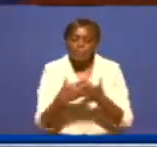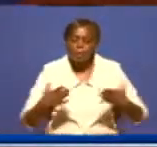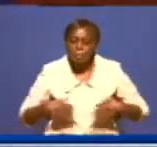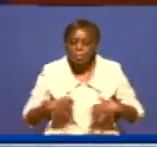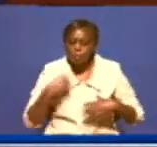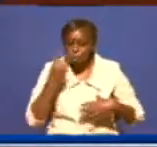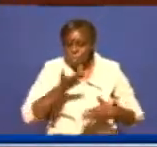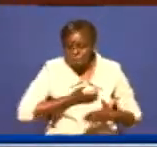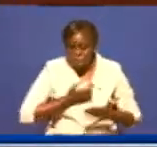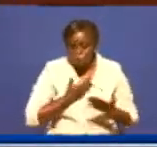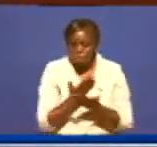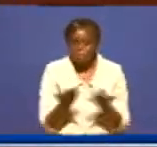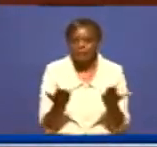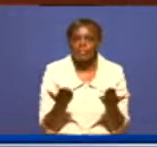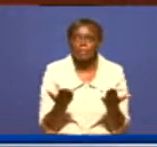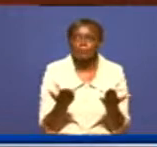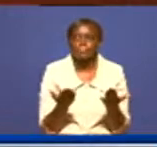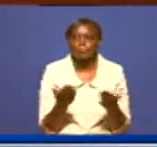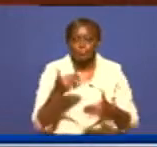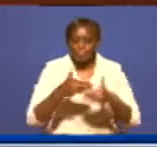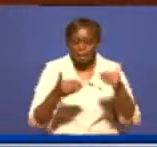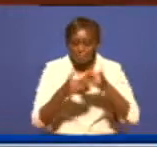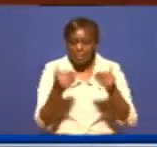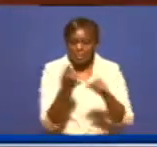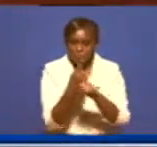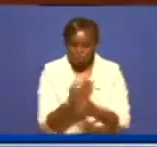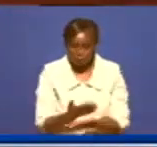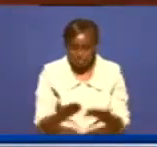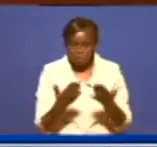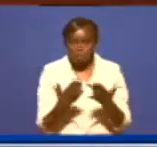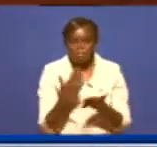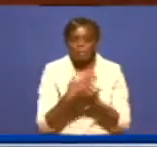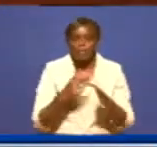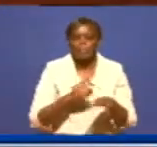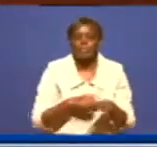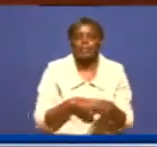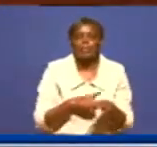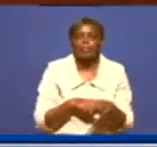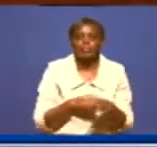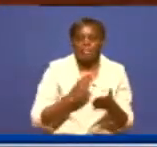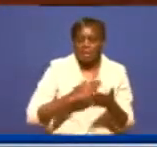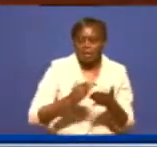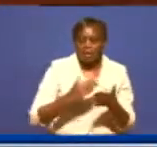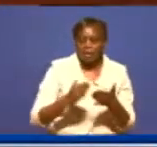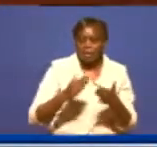property, and sometimes you